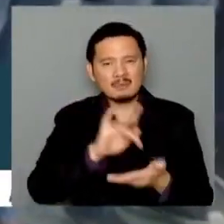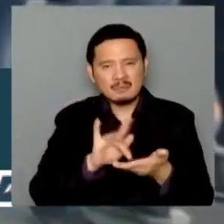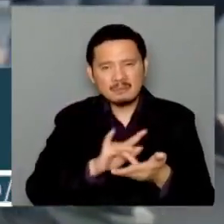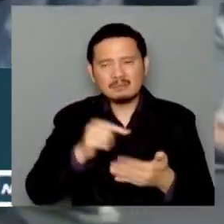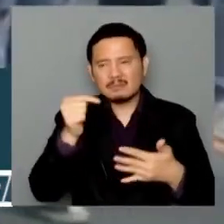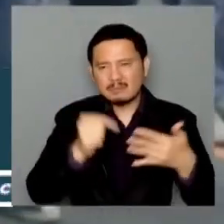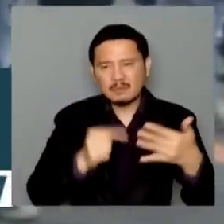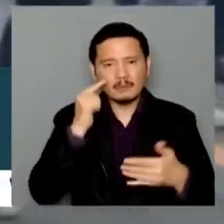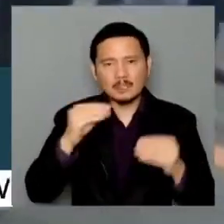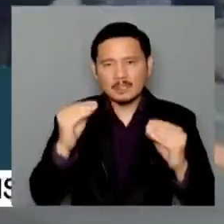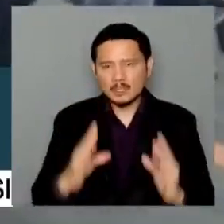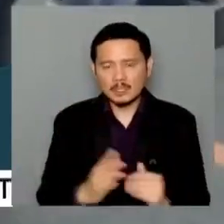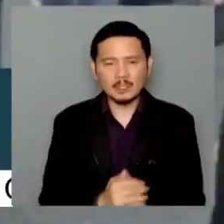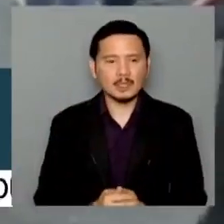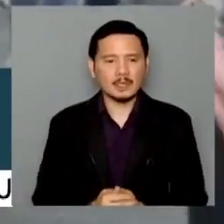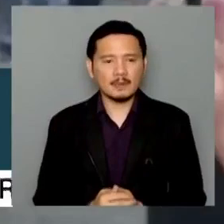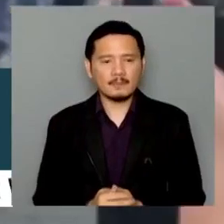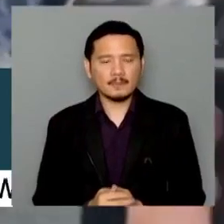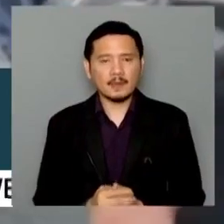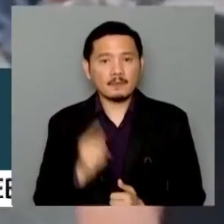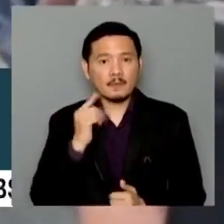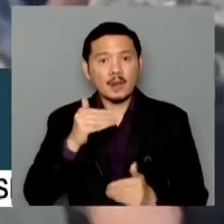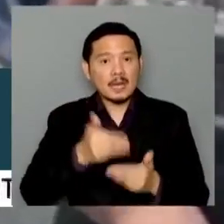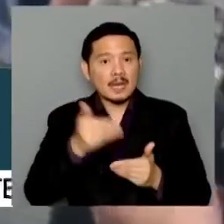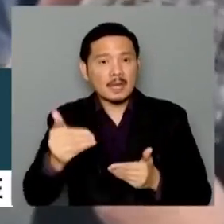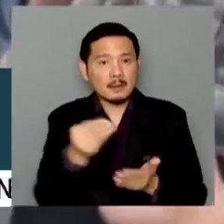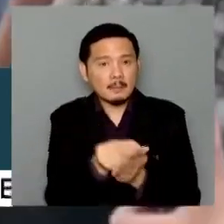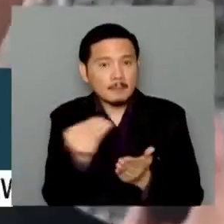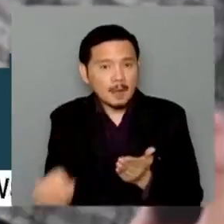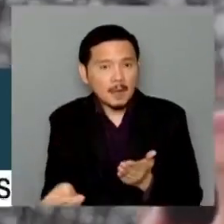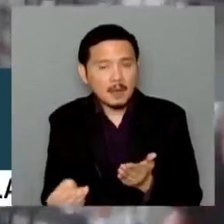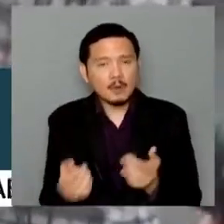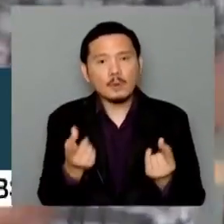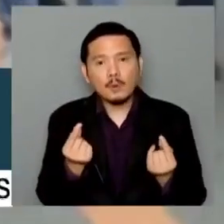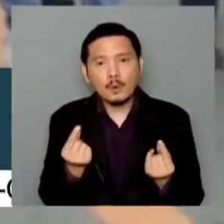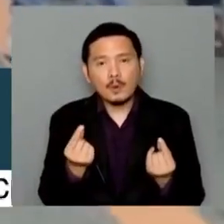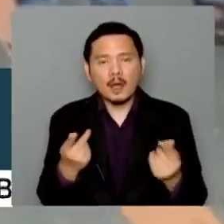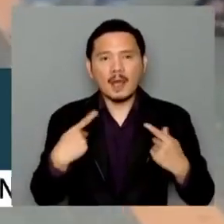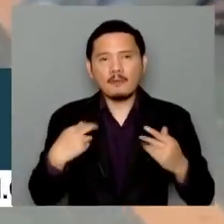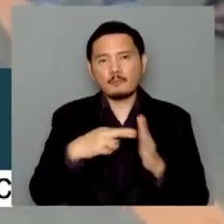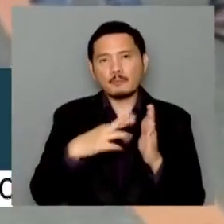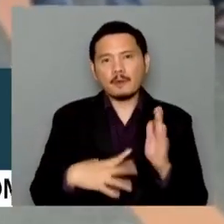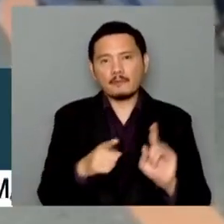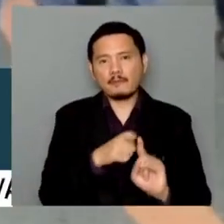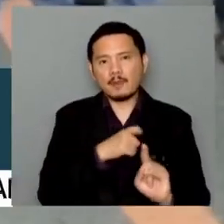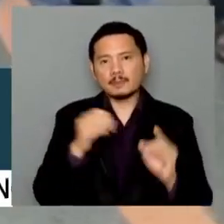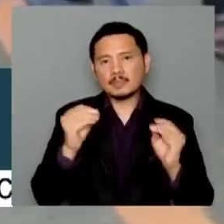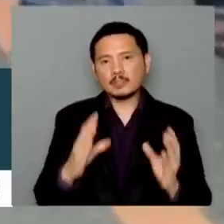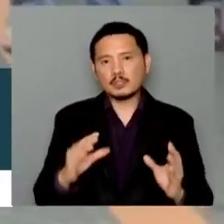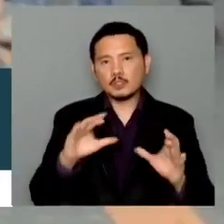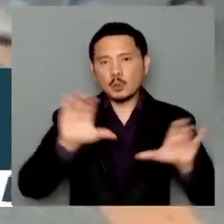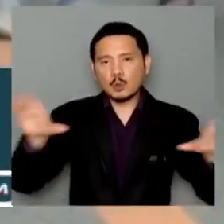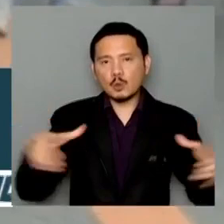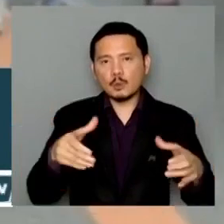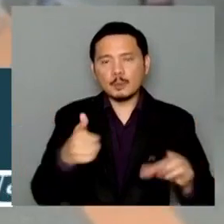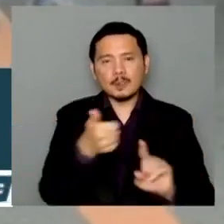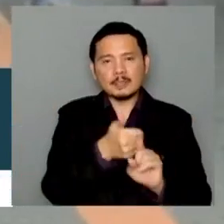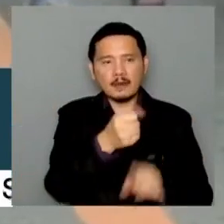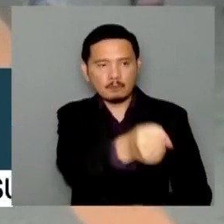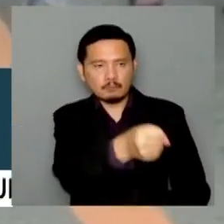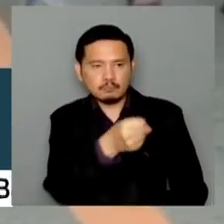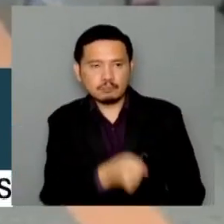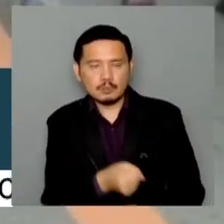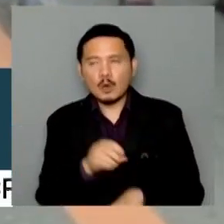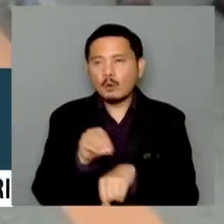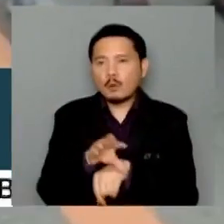in the process of the next procurement, there should be a representative from teachers' groups who should be consulted on what exactly they